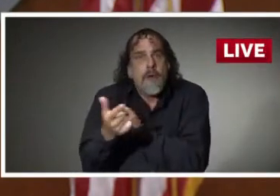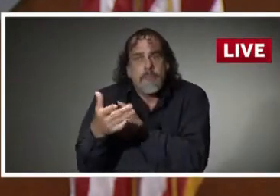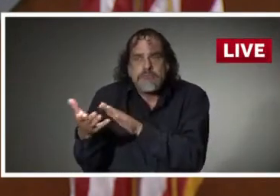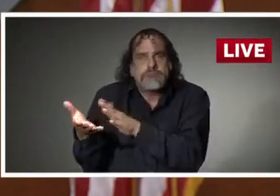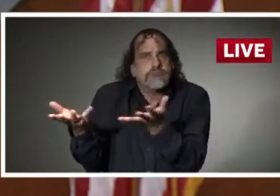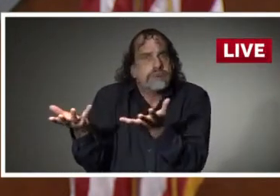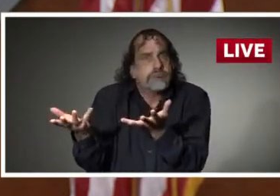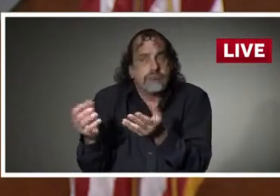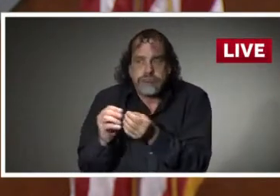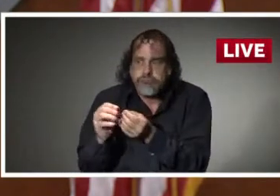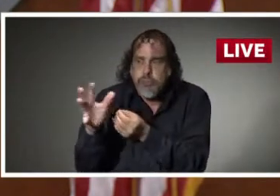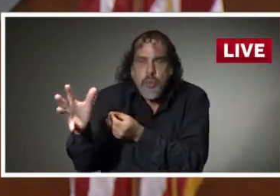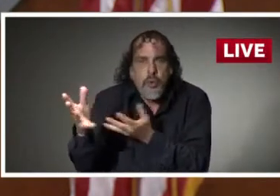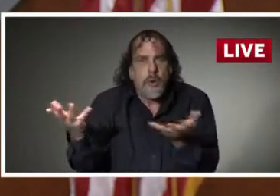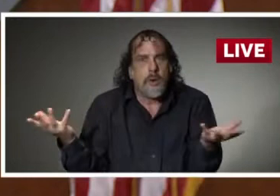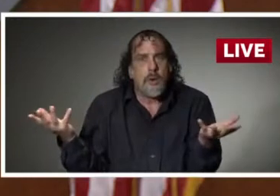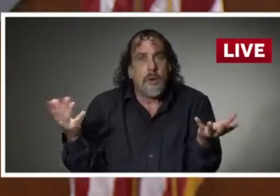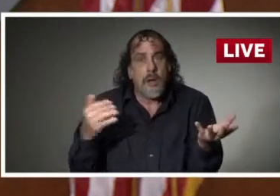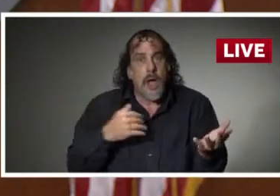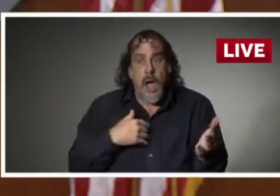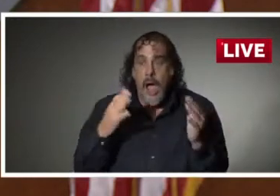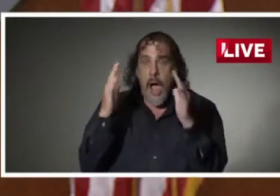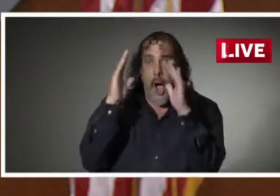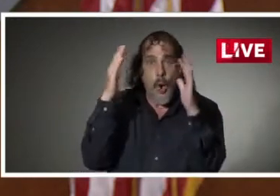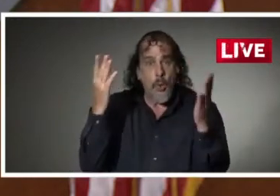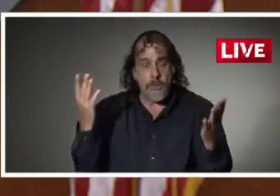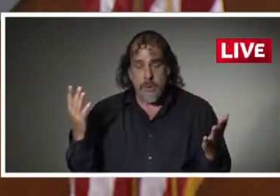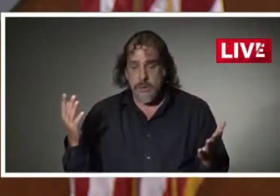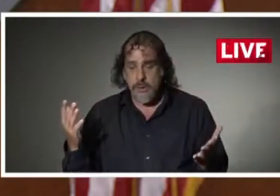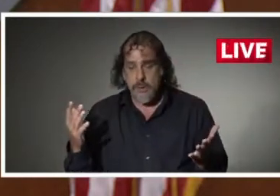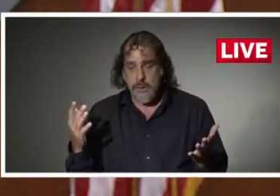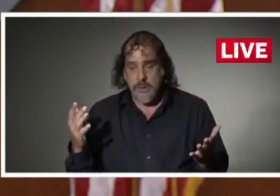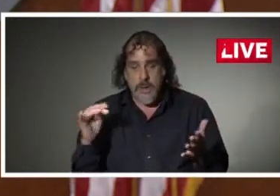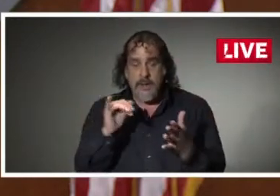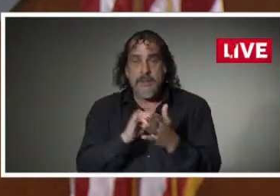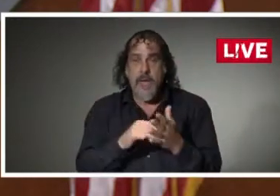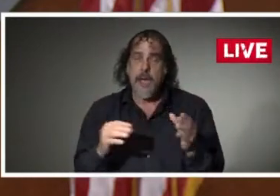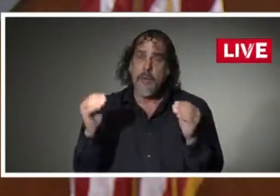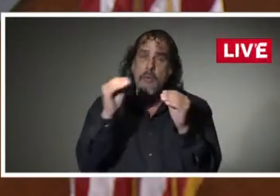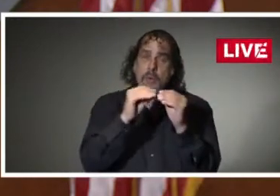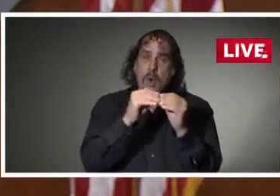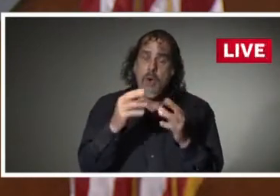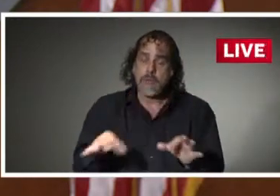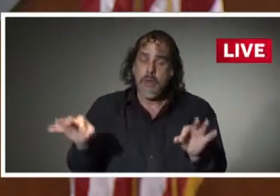I hope and pray that that can outweigh our desire